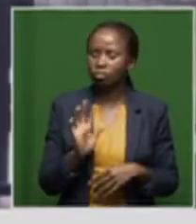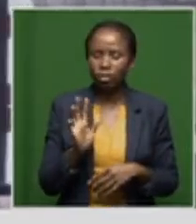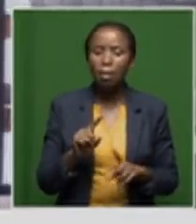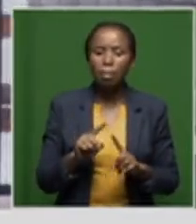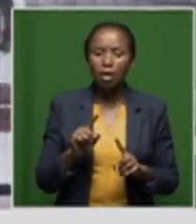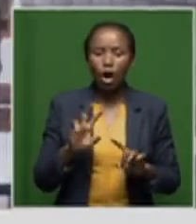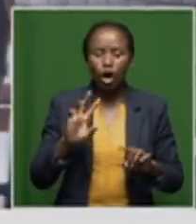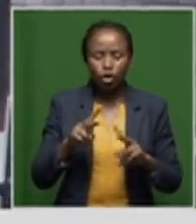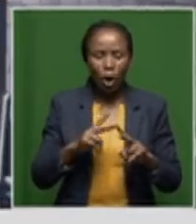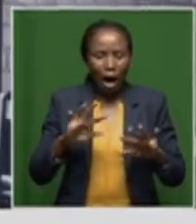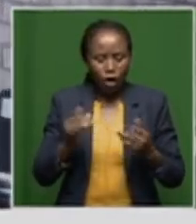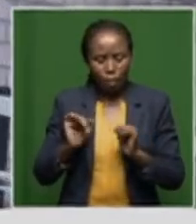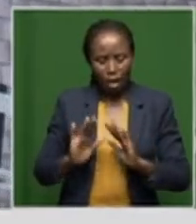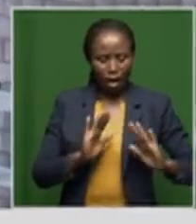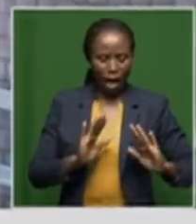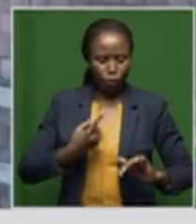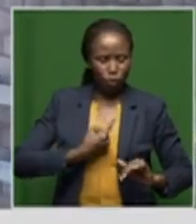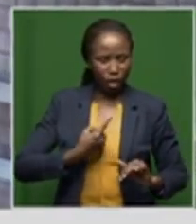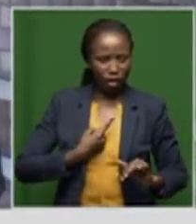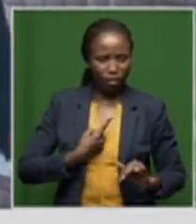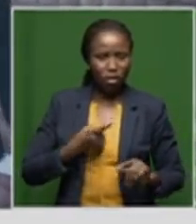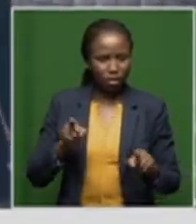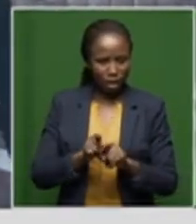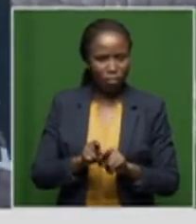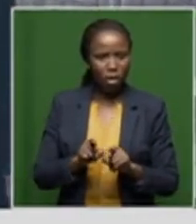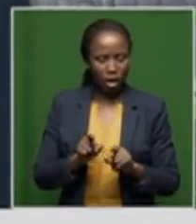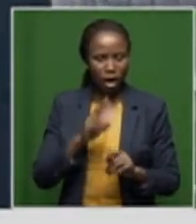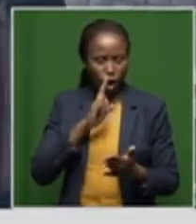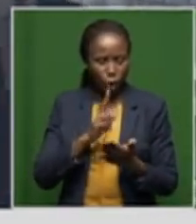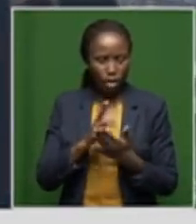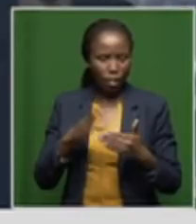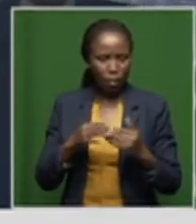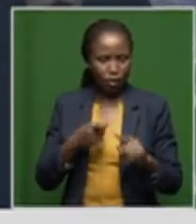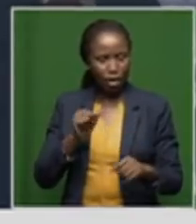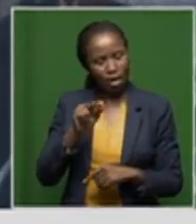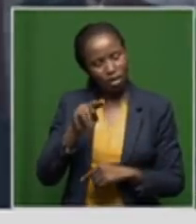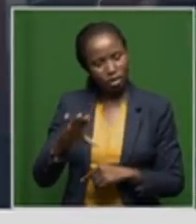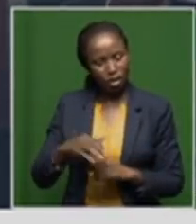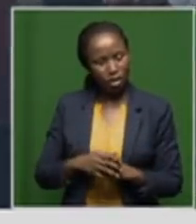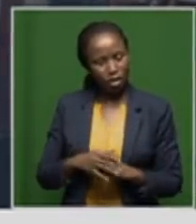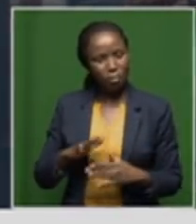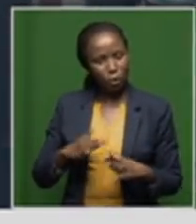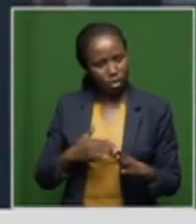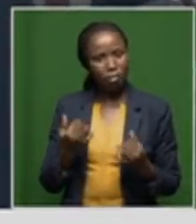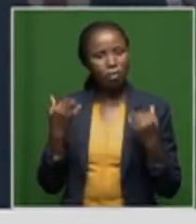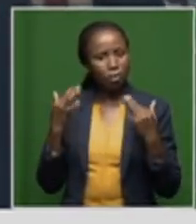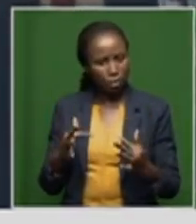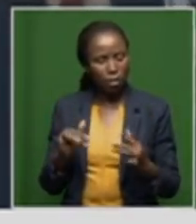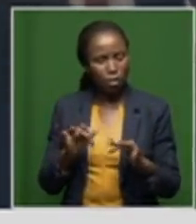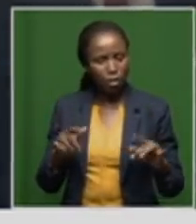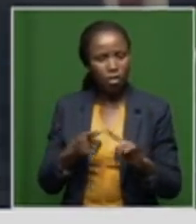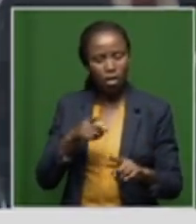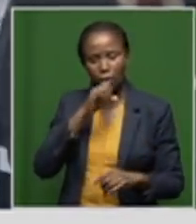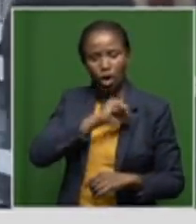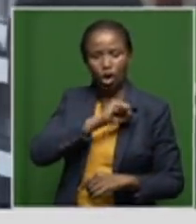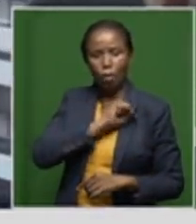then conduct yourselves as a loyal member of the ANC, because there is an expectation attended to those who call themselves comrades